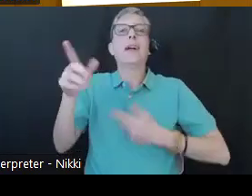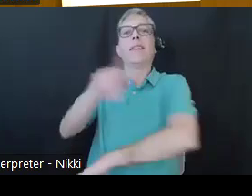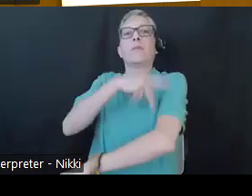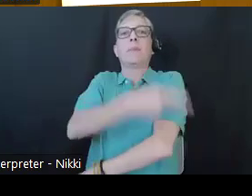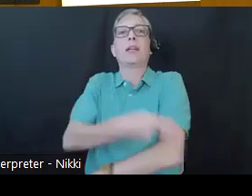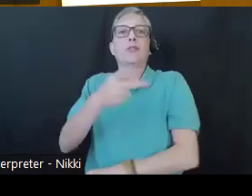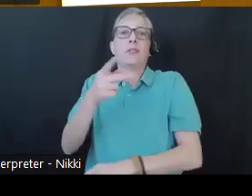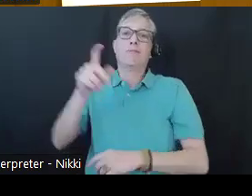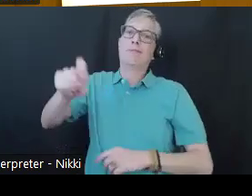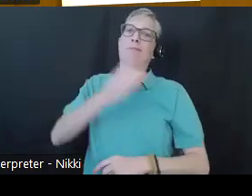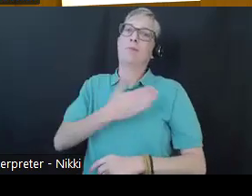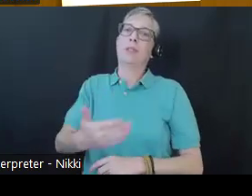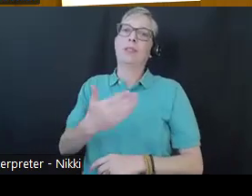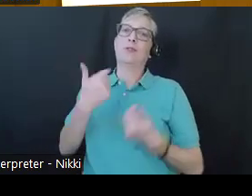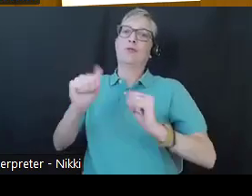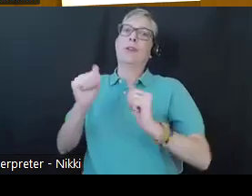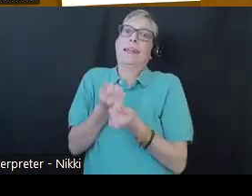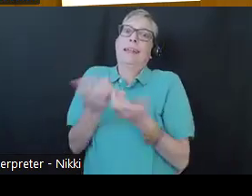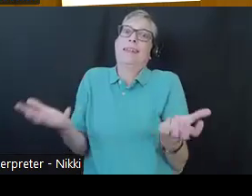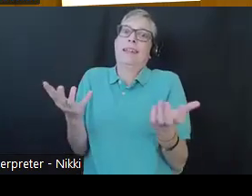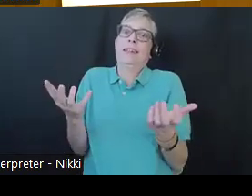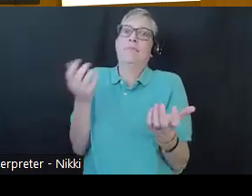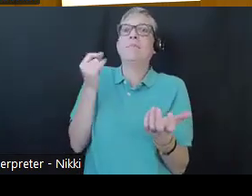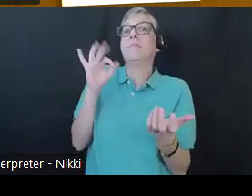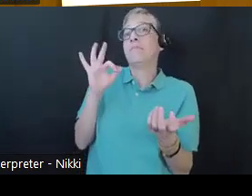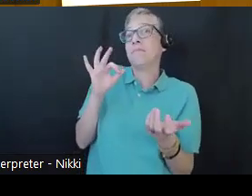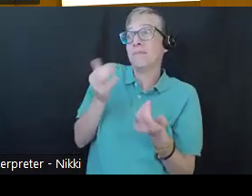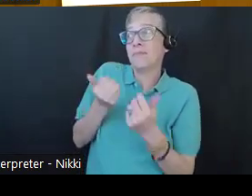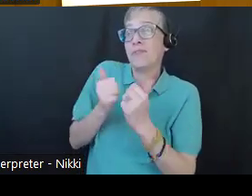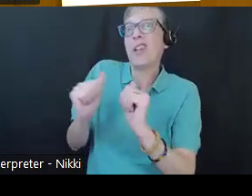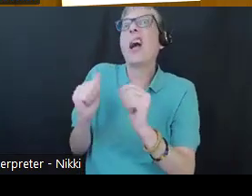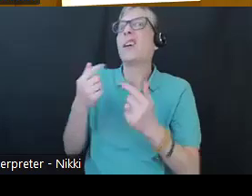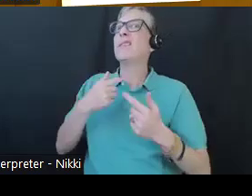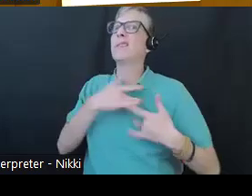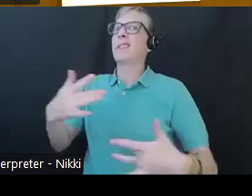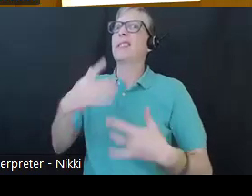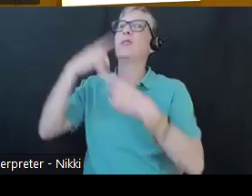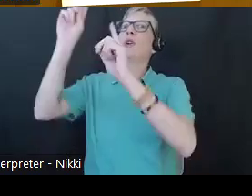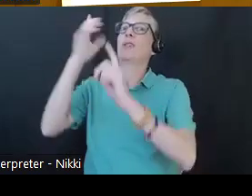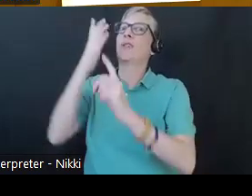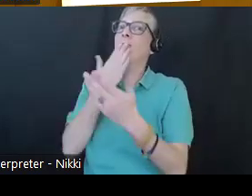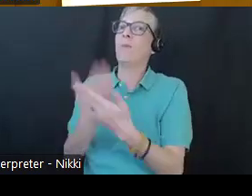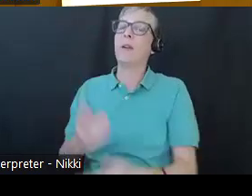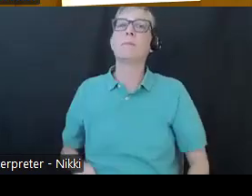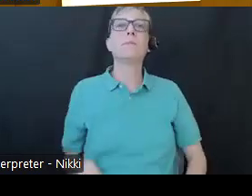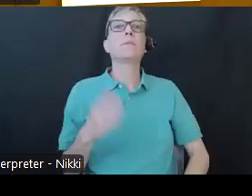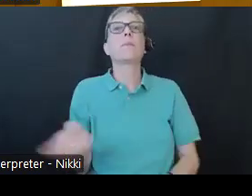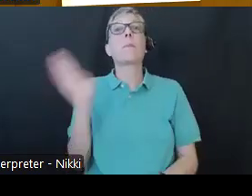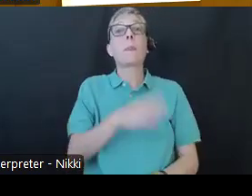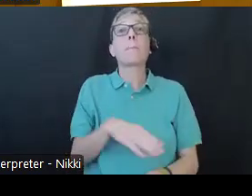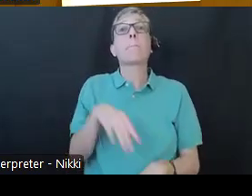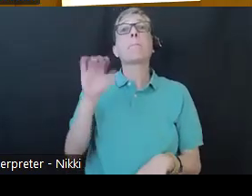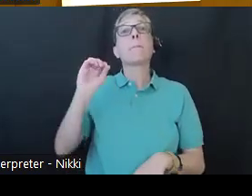it works beautifully. It does not replace opiates, but we showed that it can decrease the amount of opioids